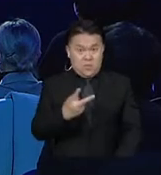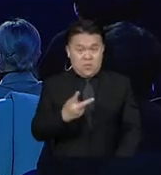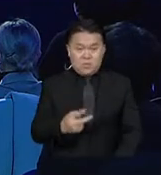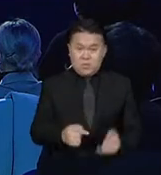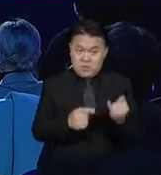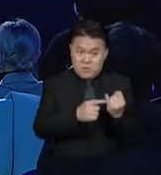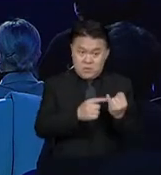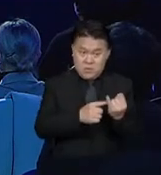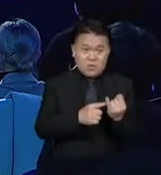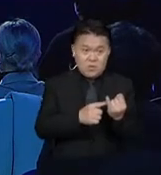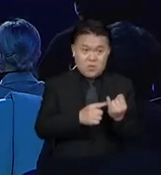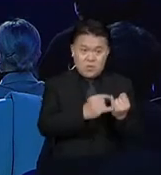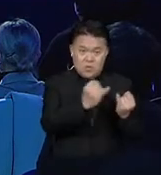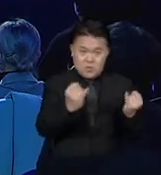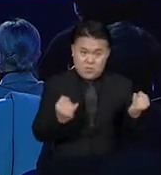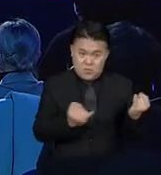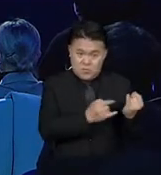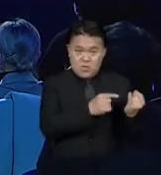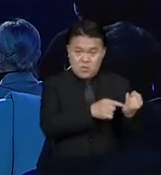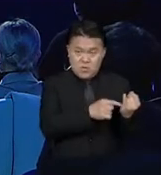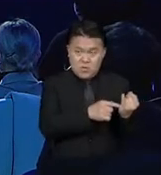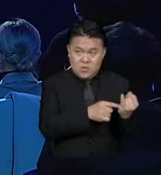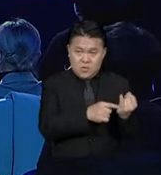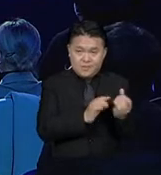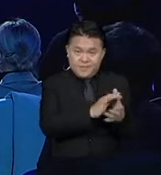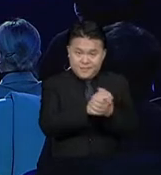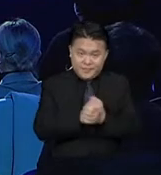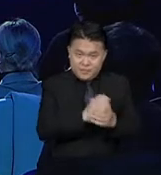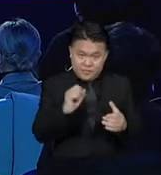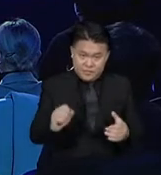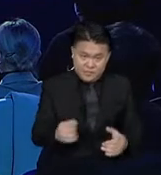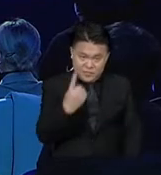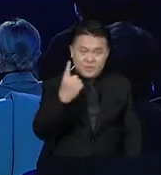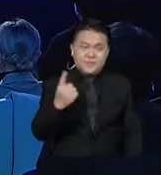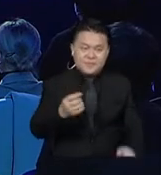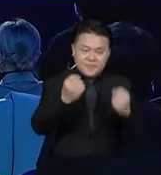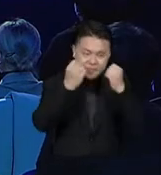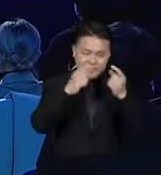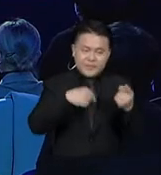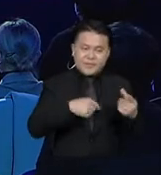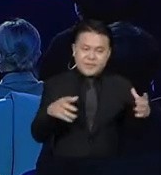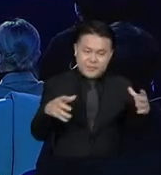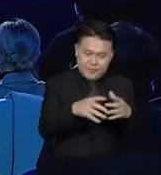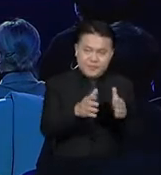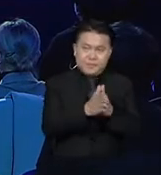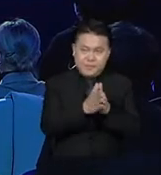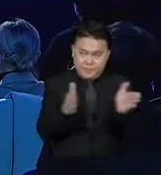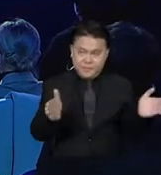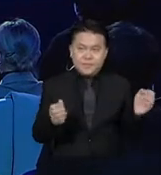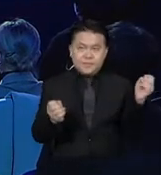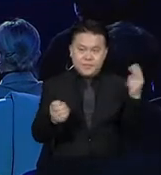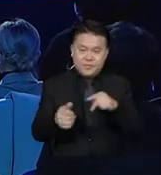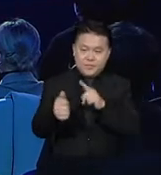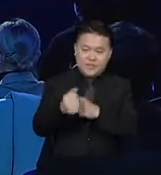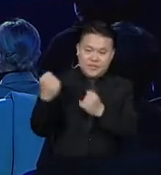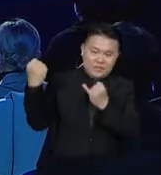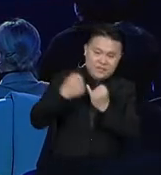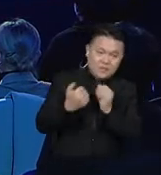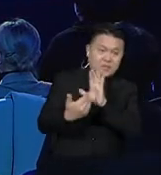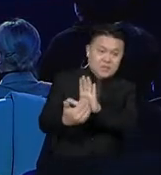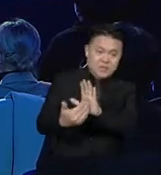prevent male aggression. If a male dares to attack a female or an infant, an entire coalition of